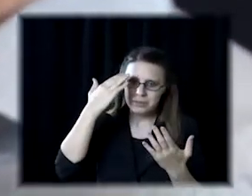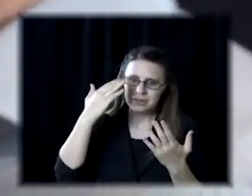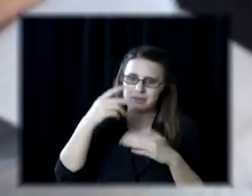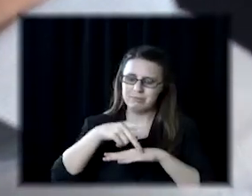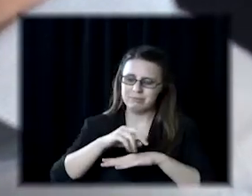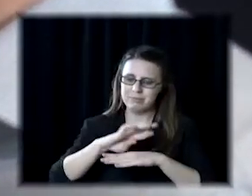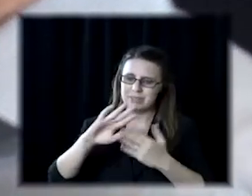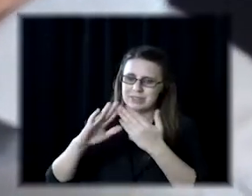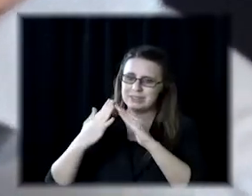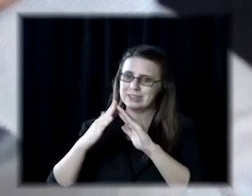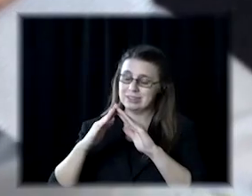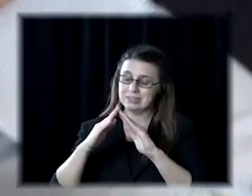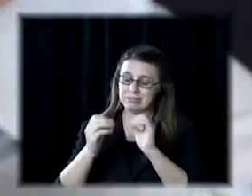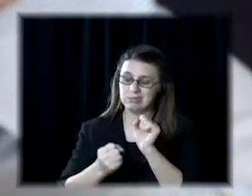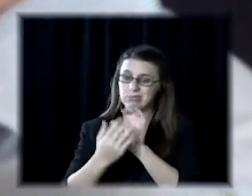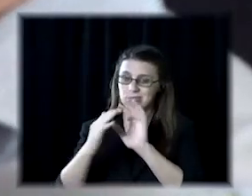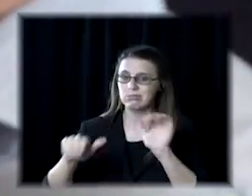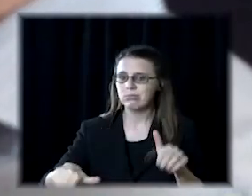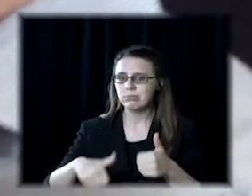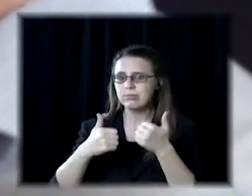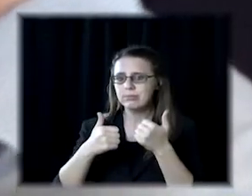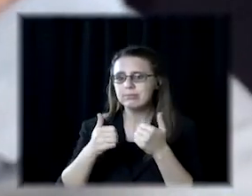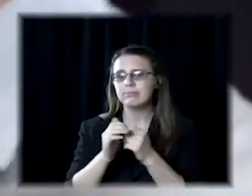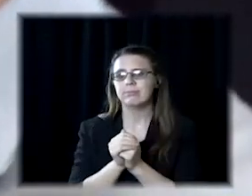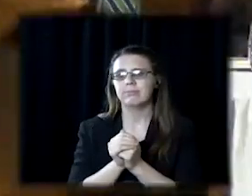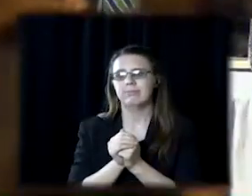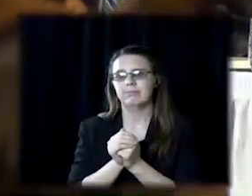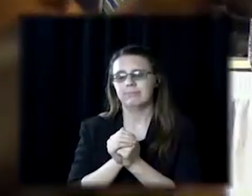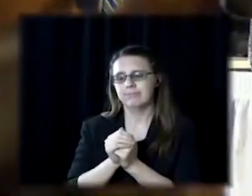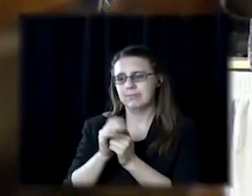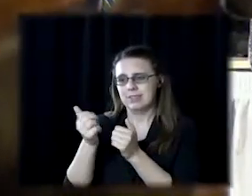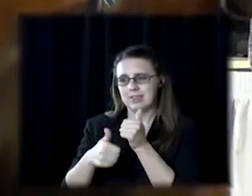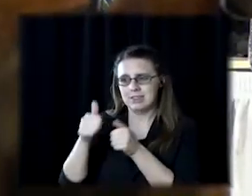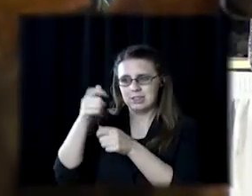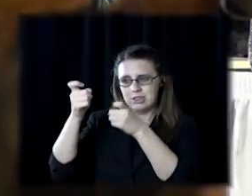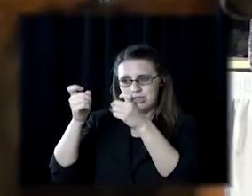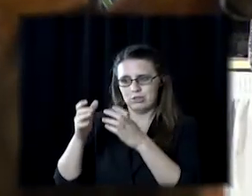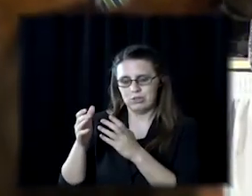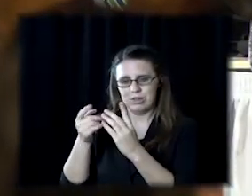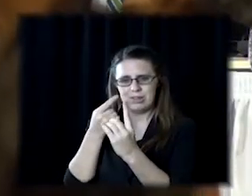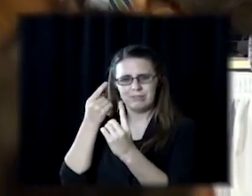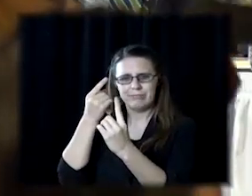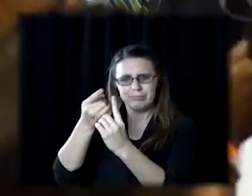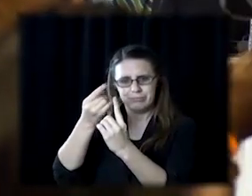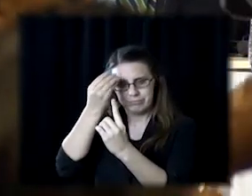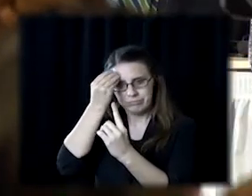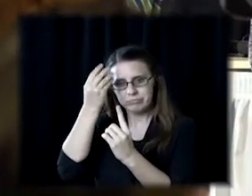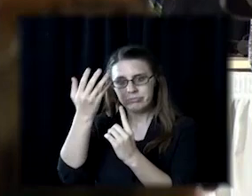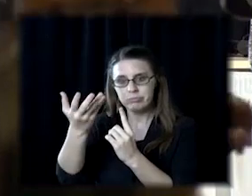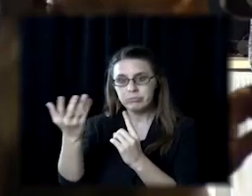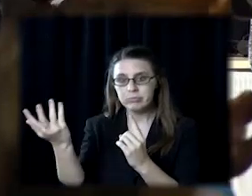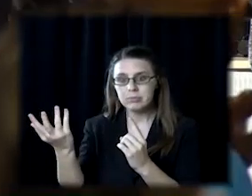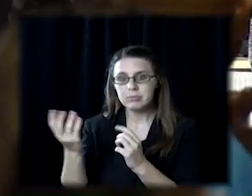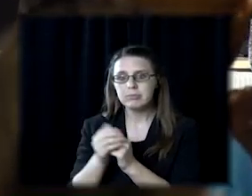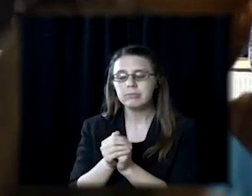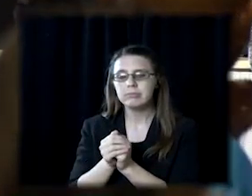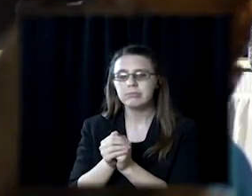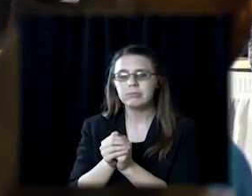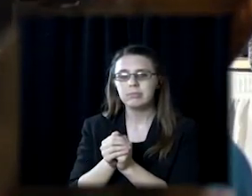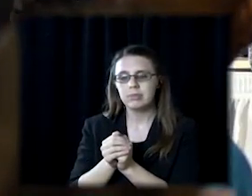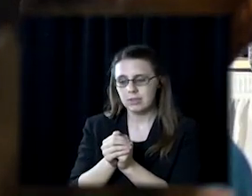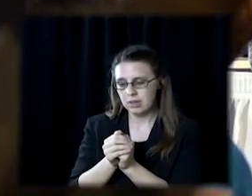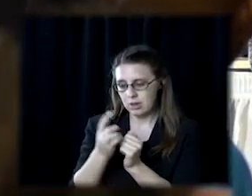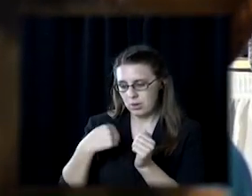Rico. The purpose, as stated by the executive director, is the pilot program is to assist